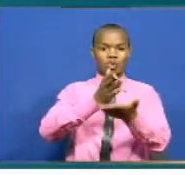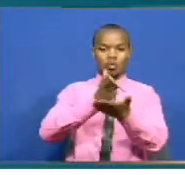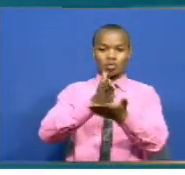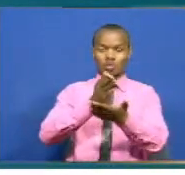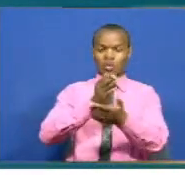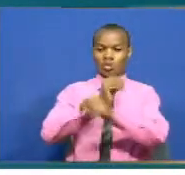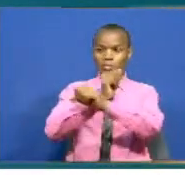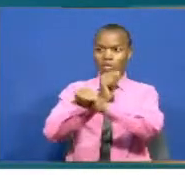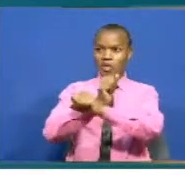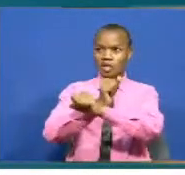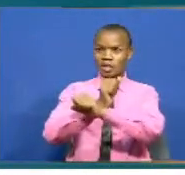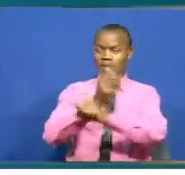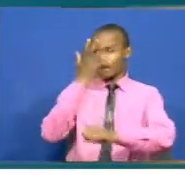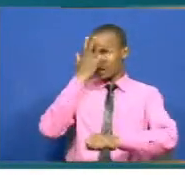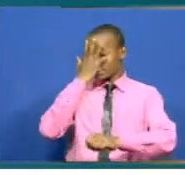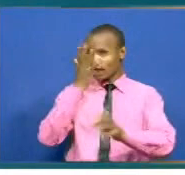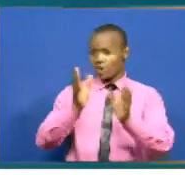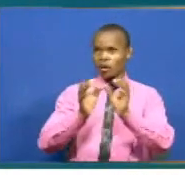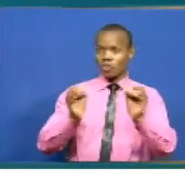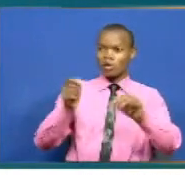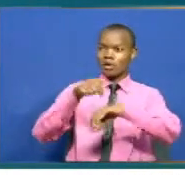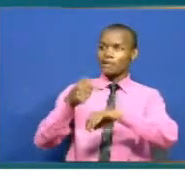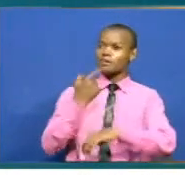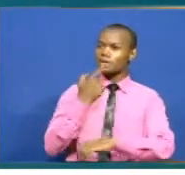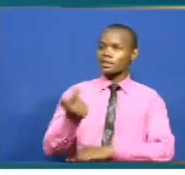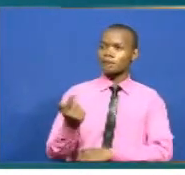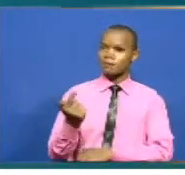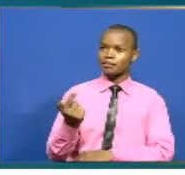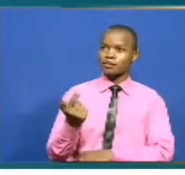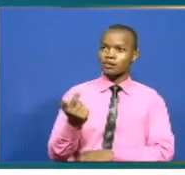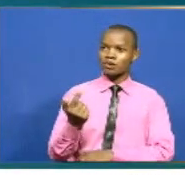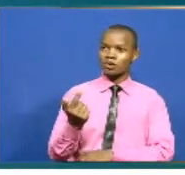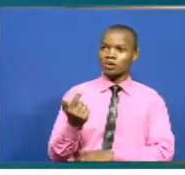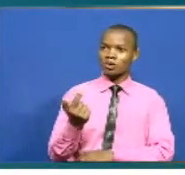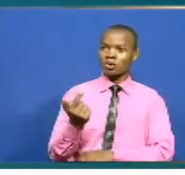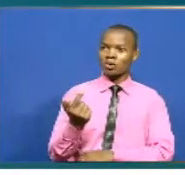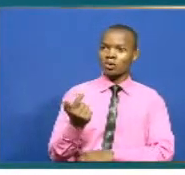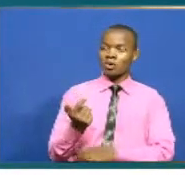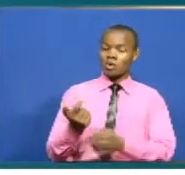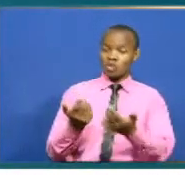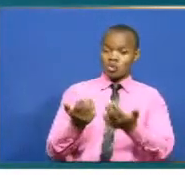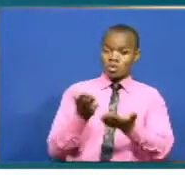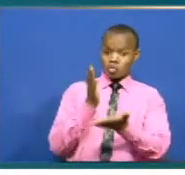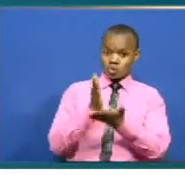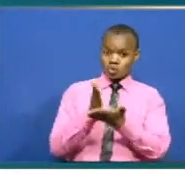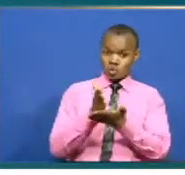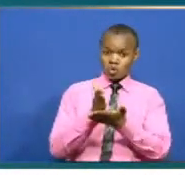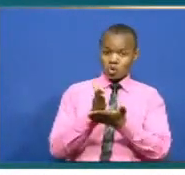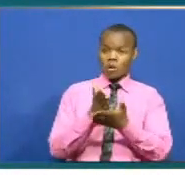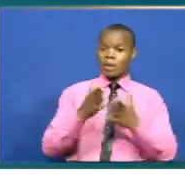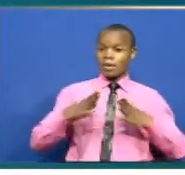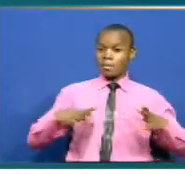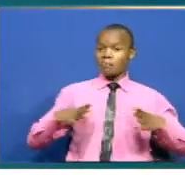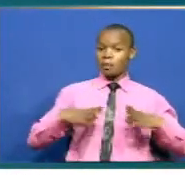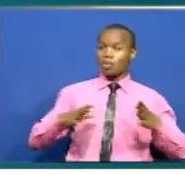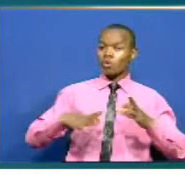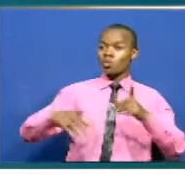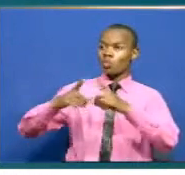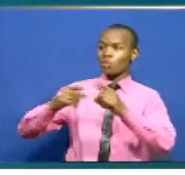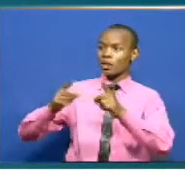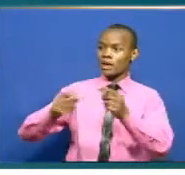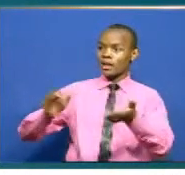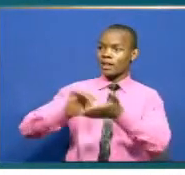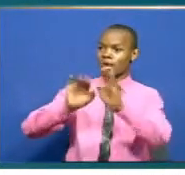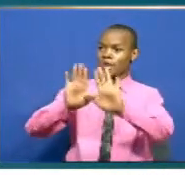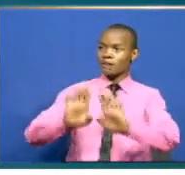And therefore, I will not shy away saying, this is the noise coming from my community. I will not shy away saying that we need